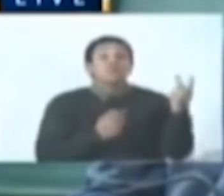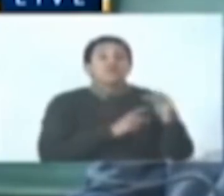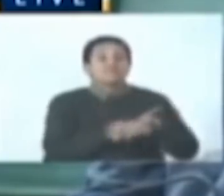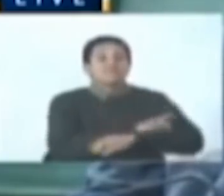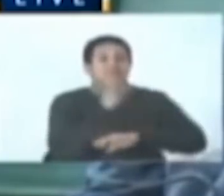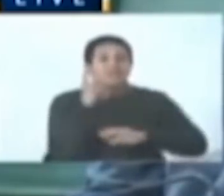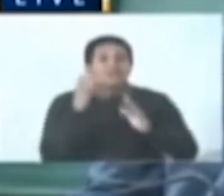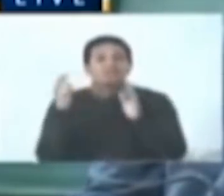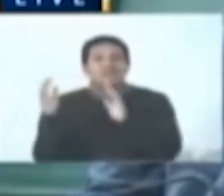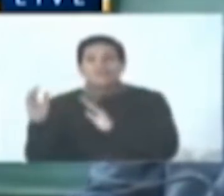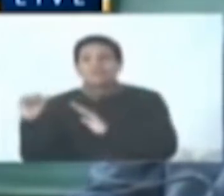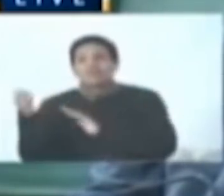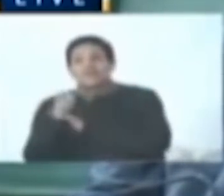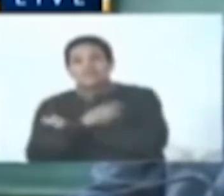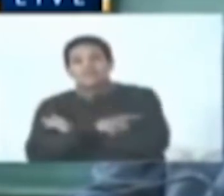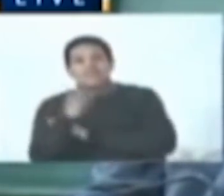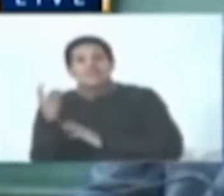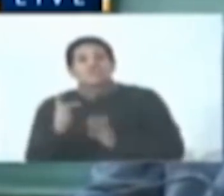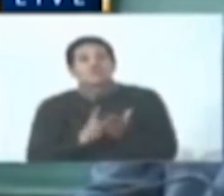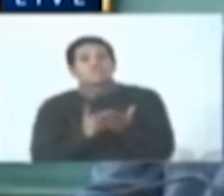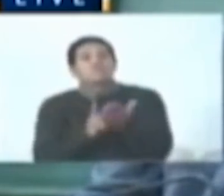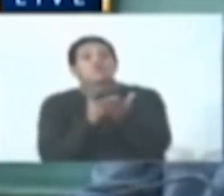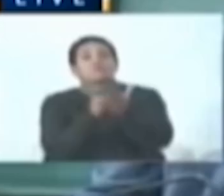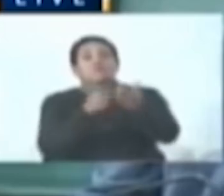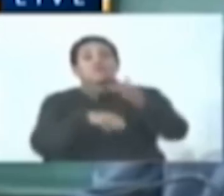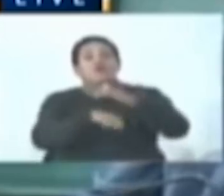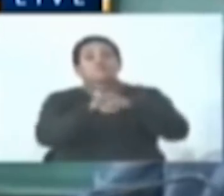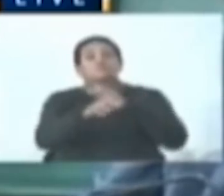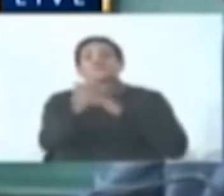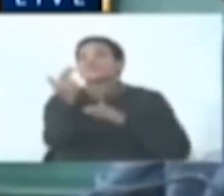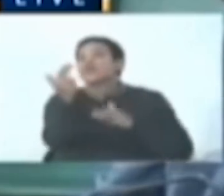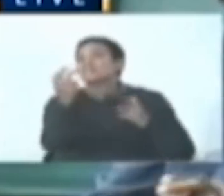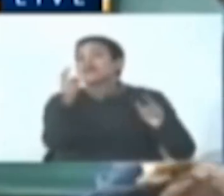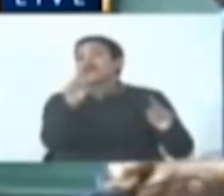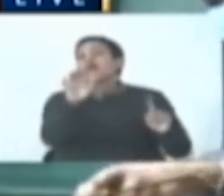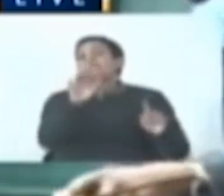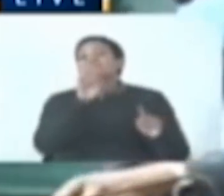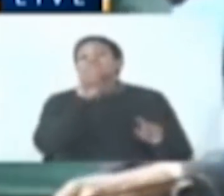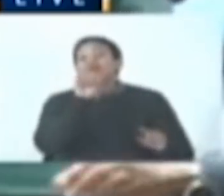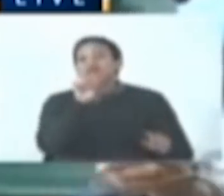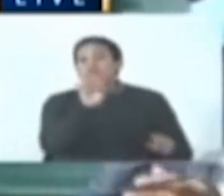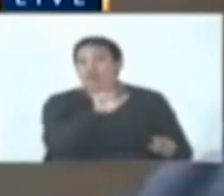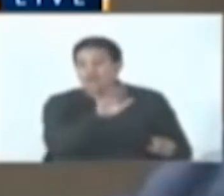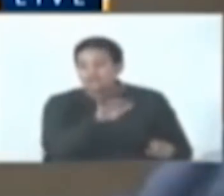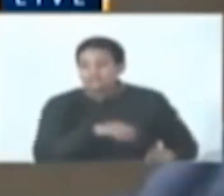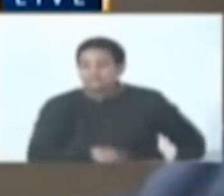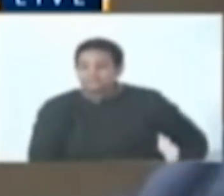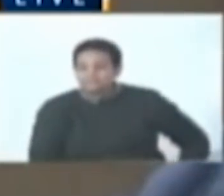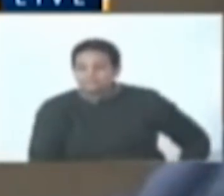12-day and the 10-day doubling up to the 13th of April.